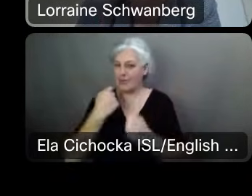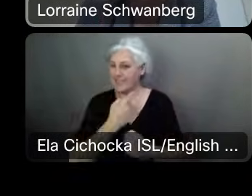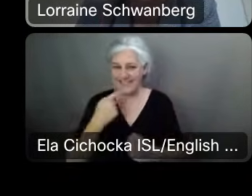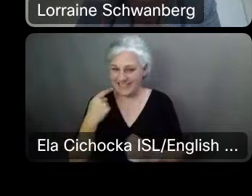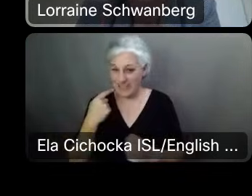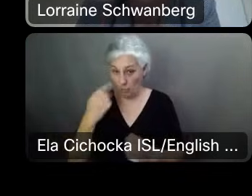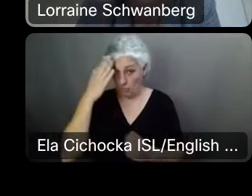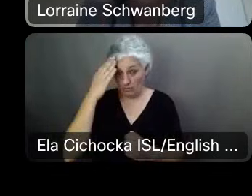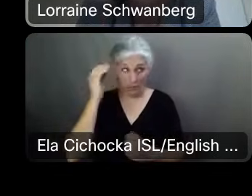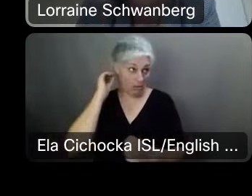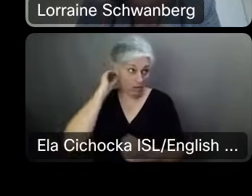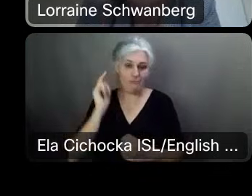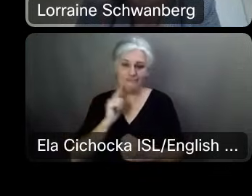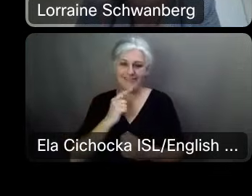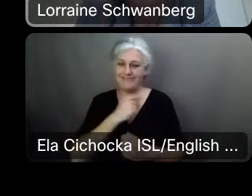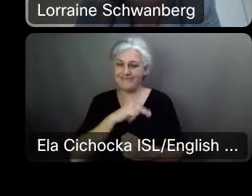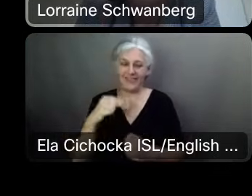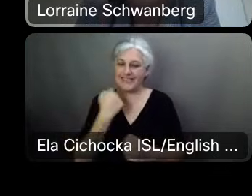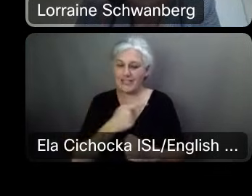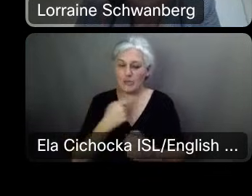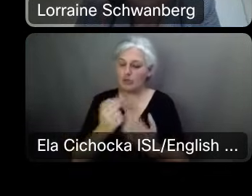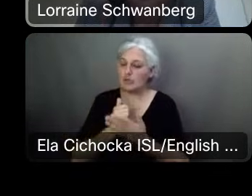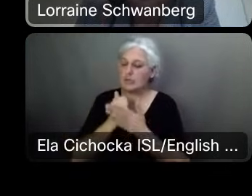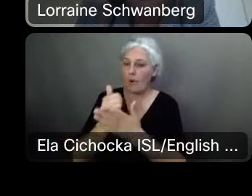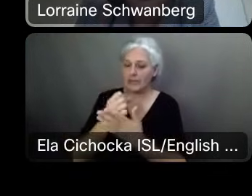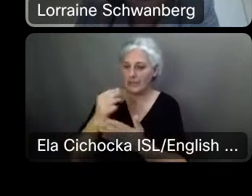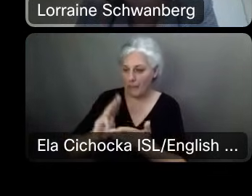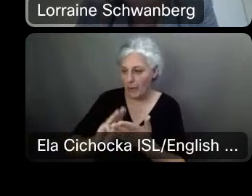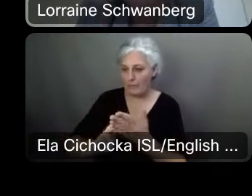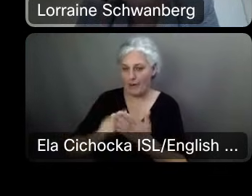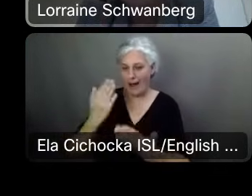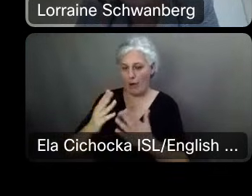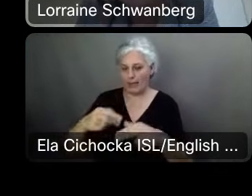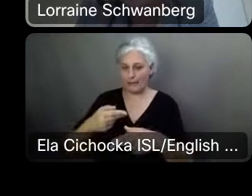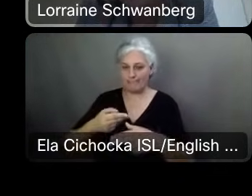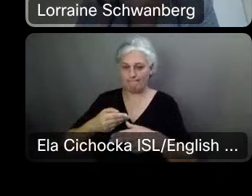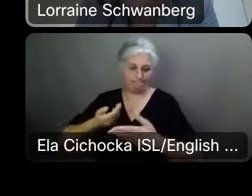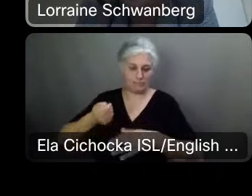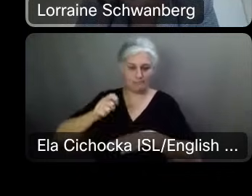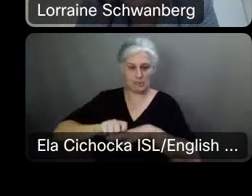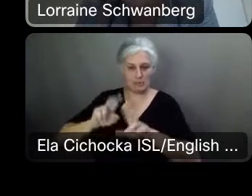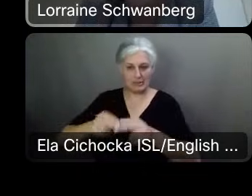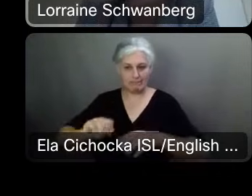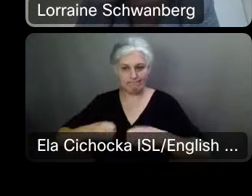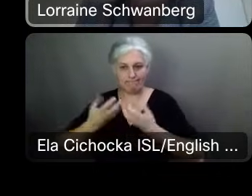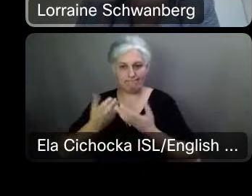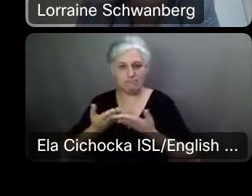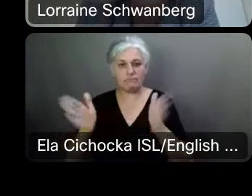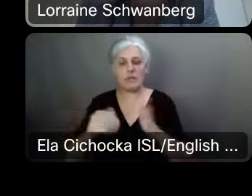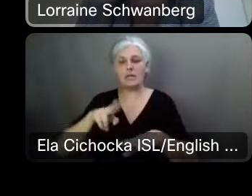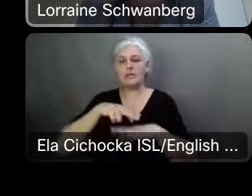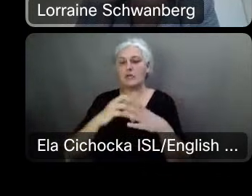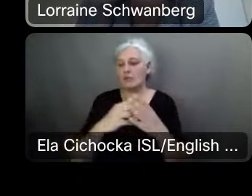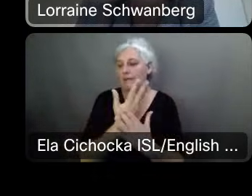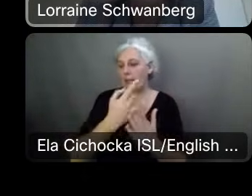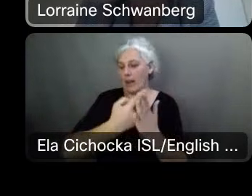need to make sure that we support our staff in delivering on this piece. We've incorporated the national developments, the